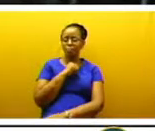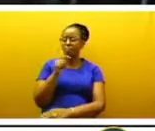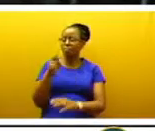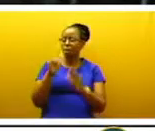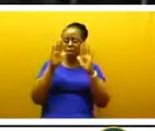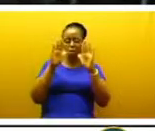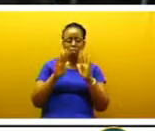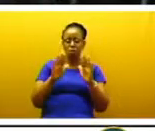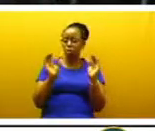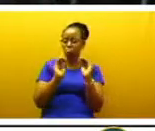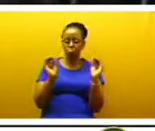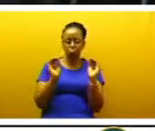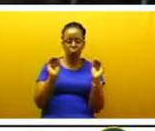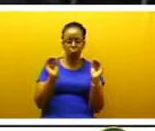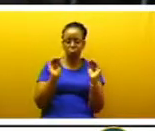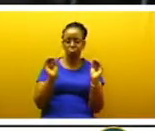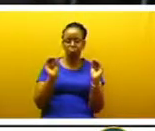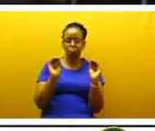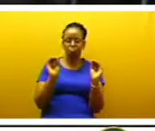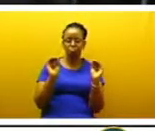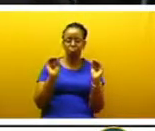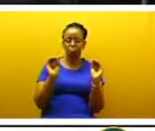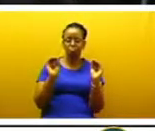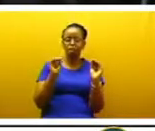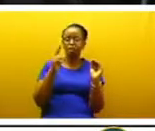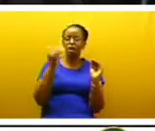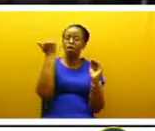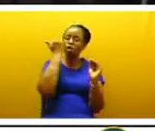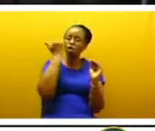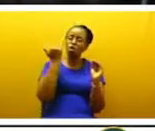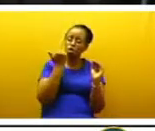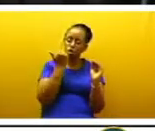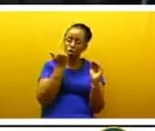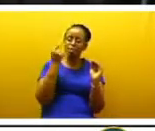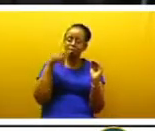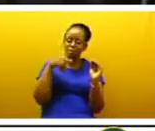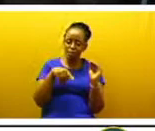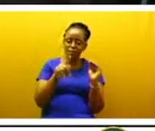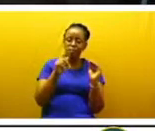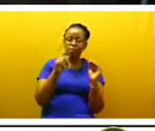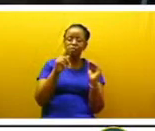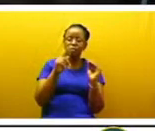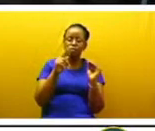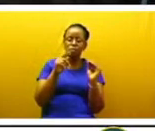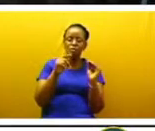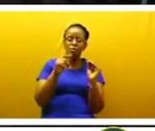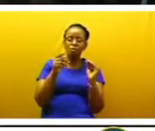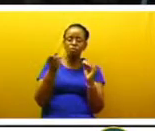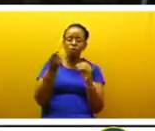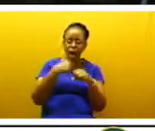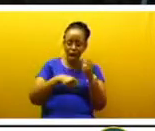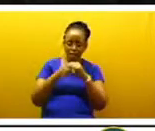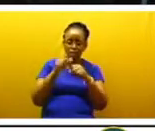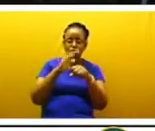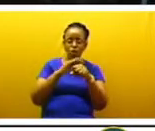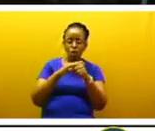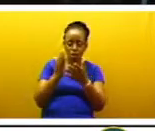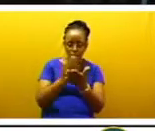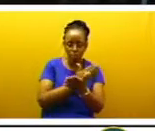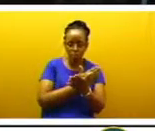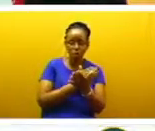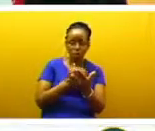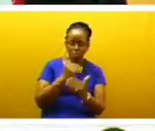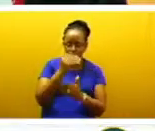necessary for the court to take any steps to his removal. There is a constitutional